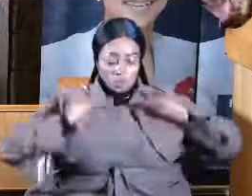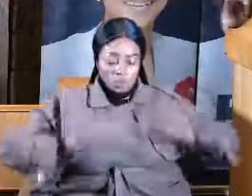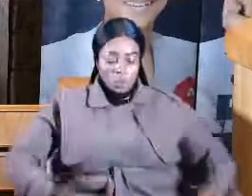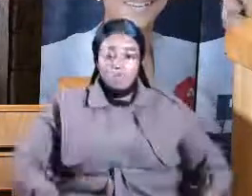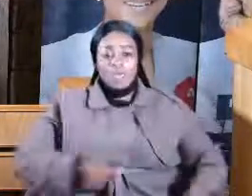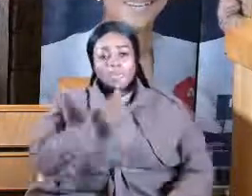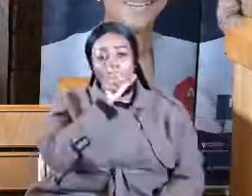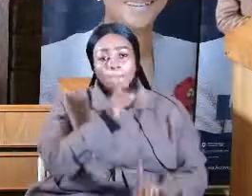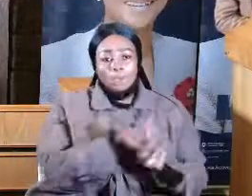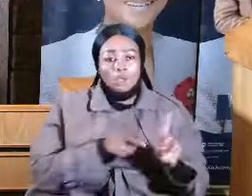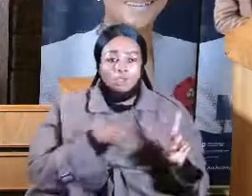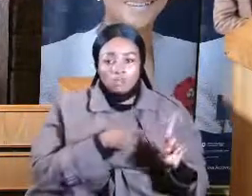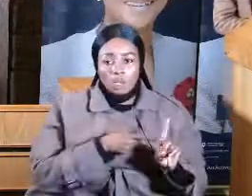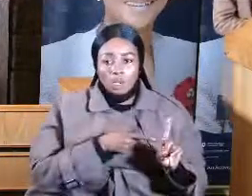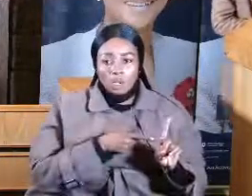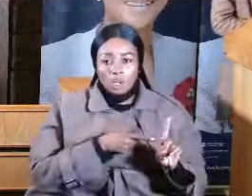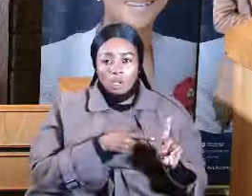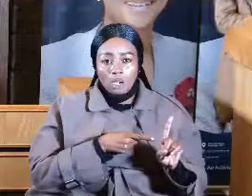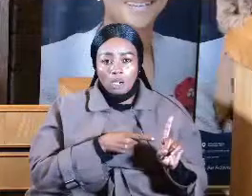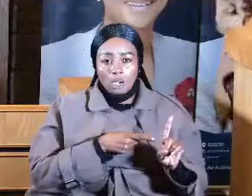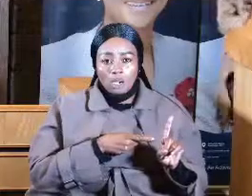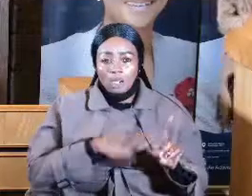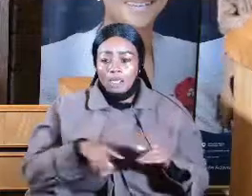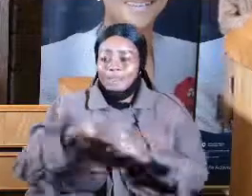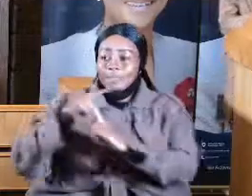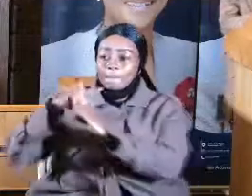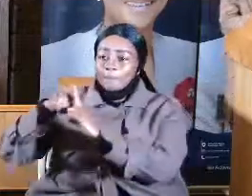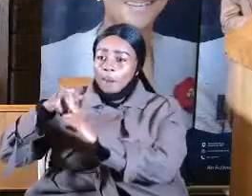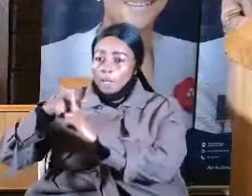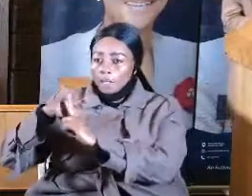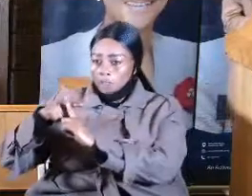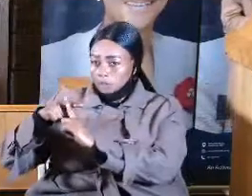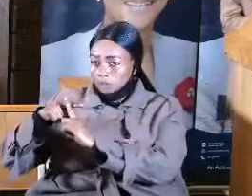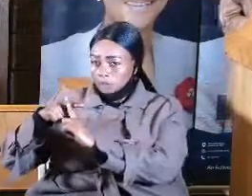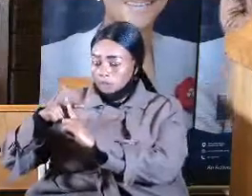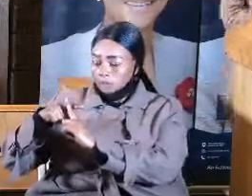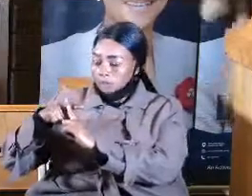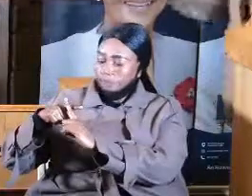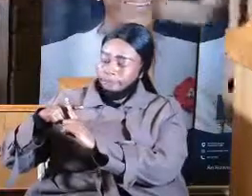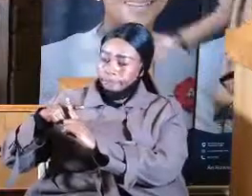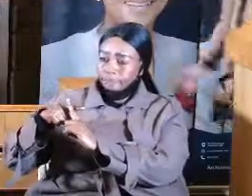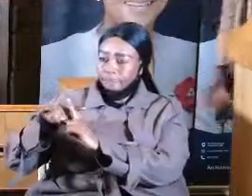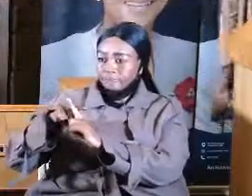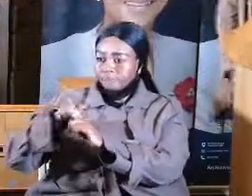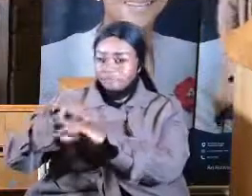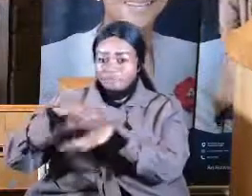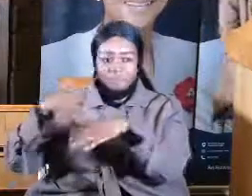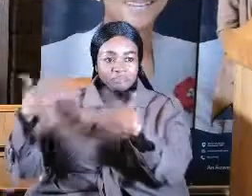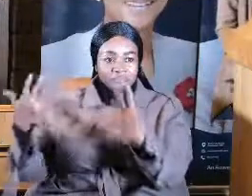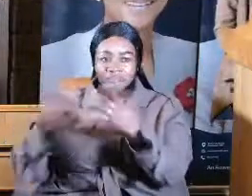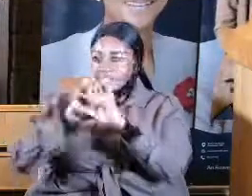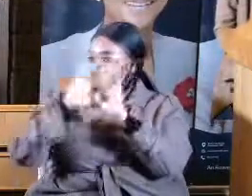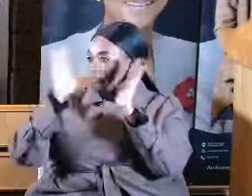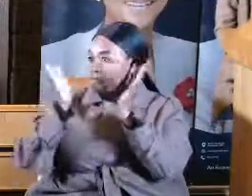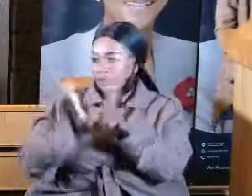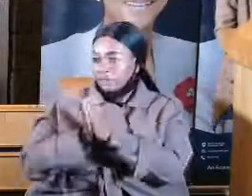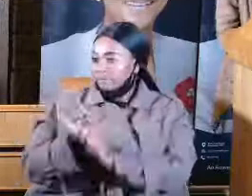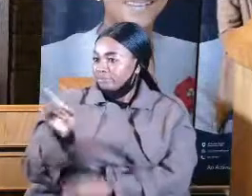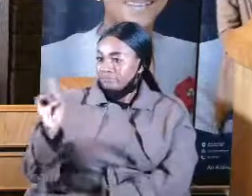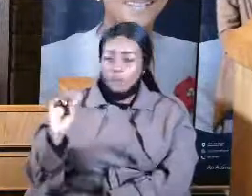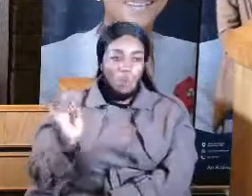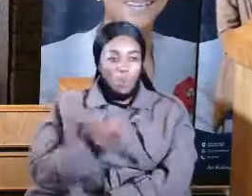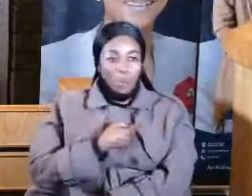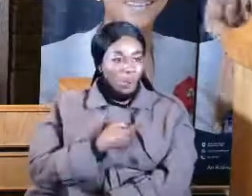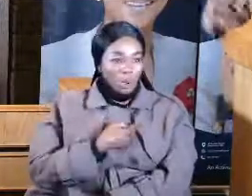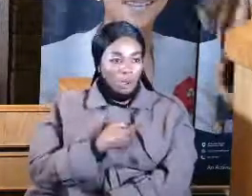person. And then the plus is everybody else. Is everybody else. Somebody who does not want to